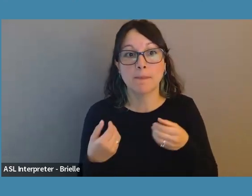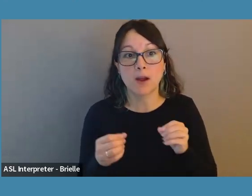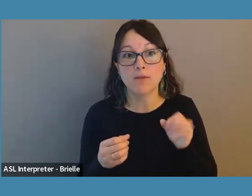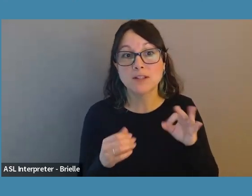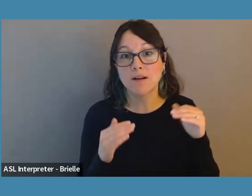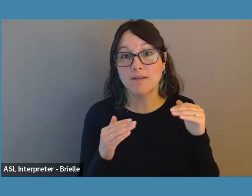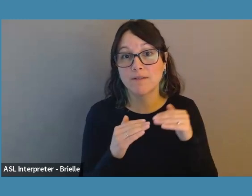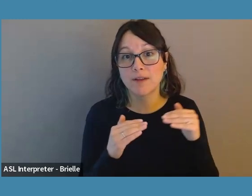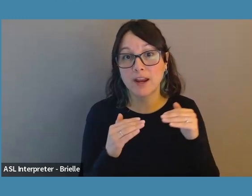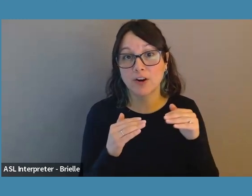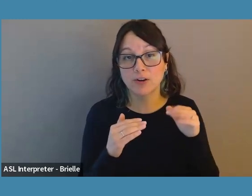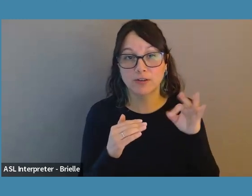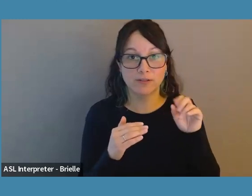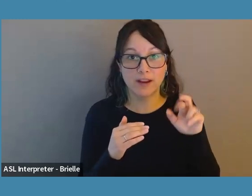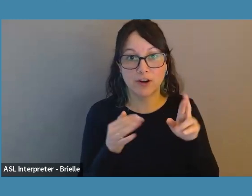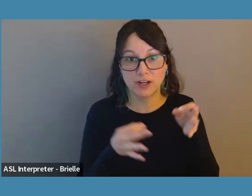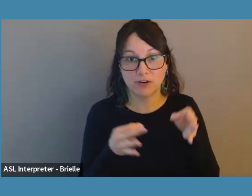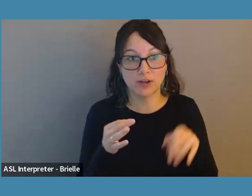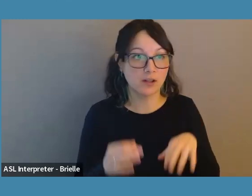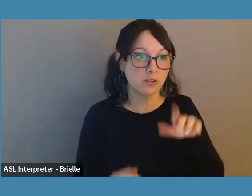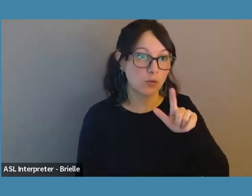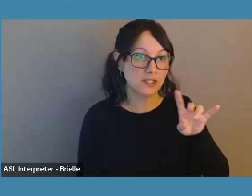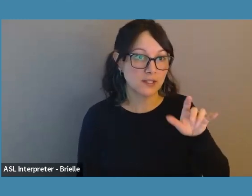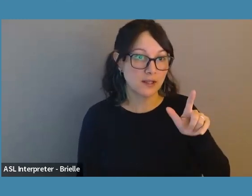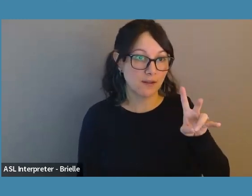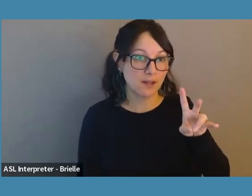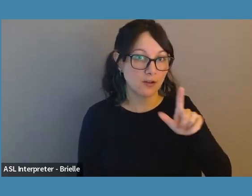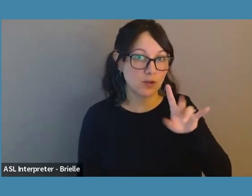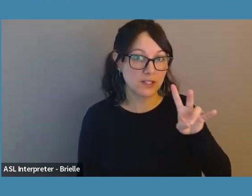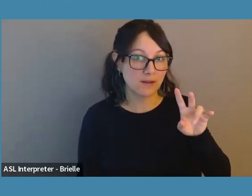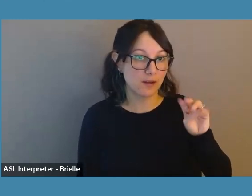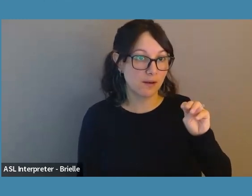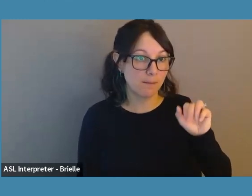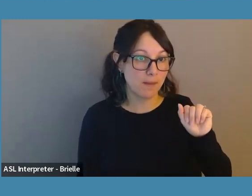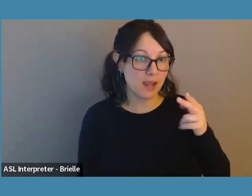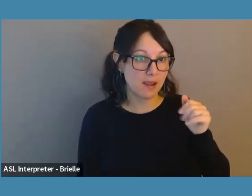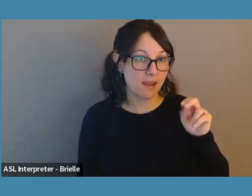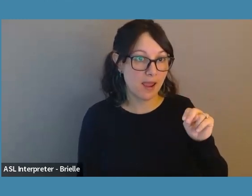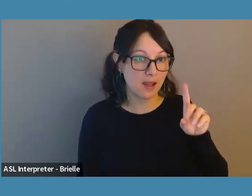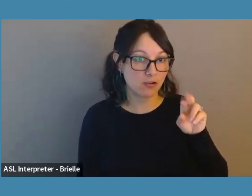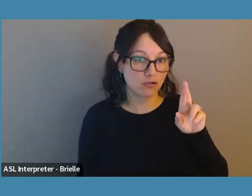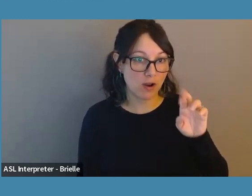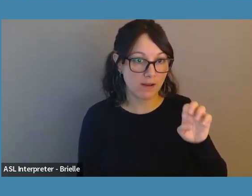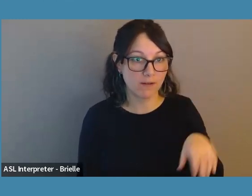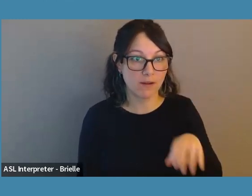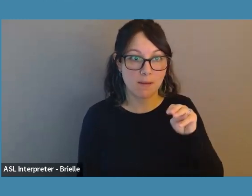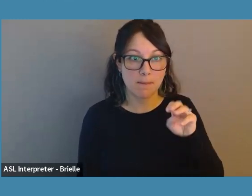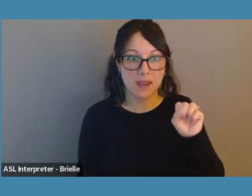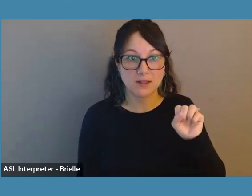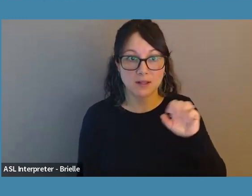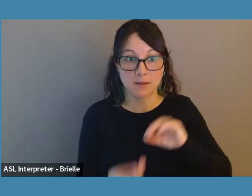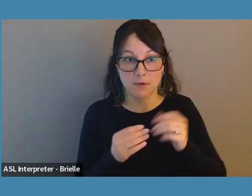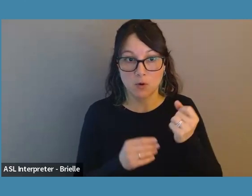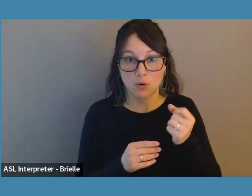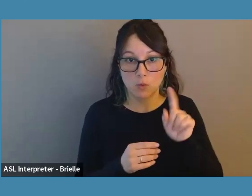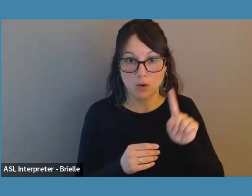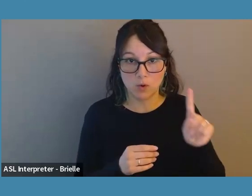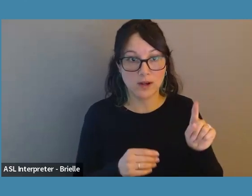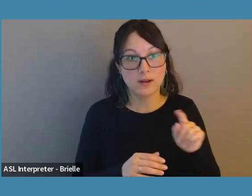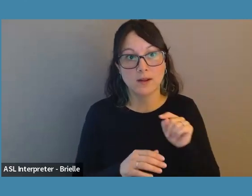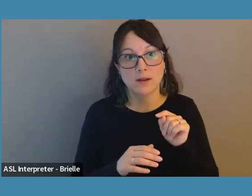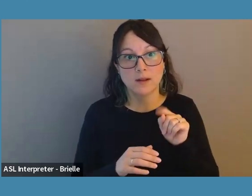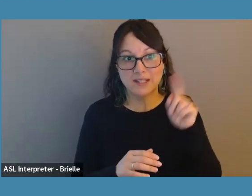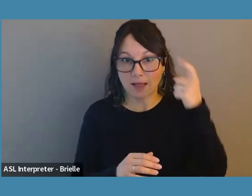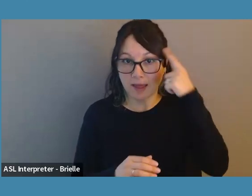Office of Fair Hearings, 2727 Mahan Drive, MS number 11,